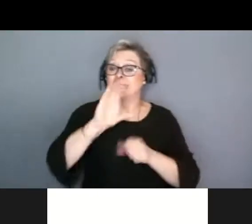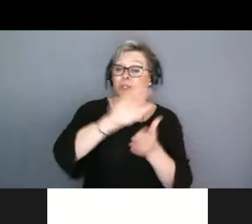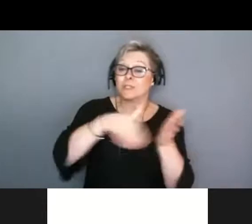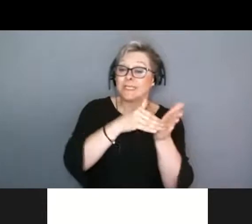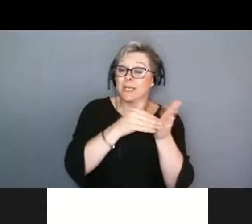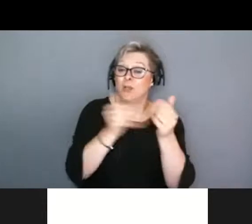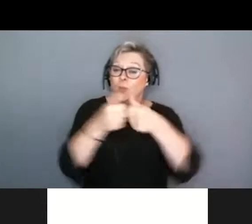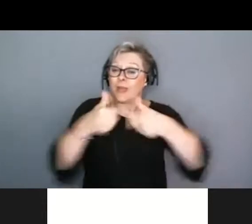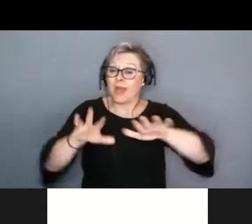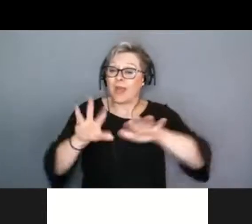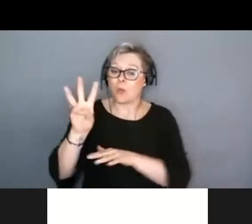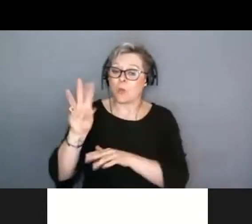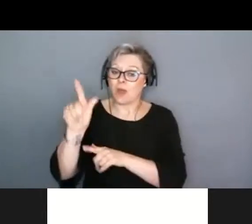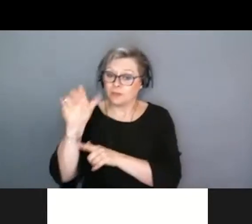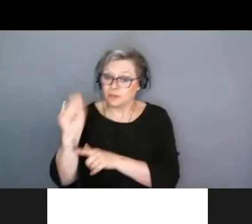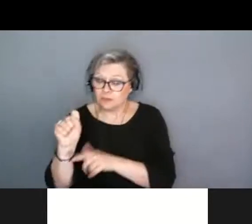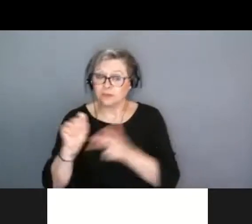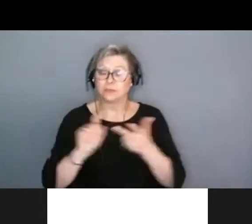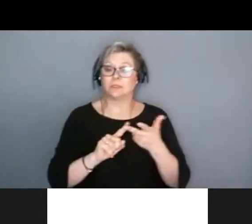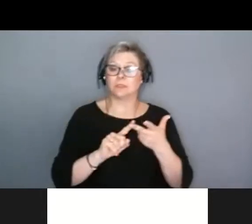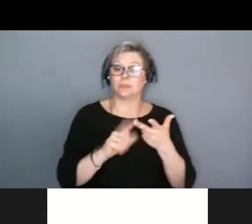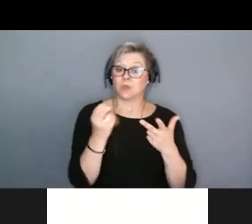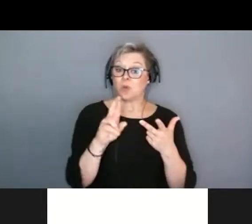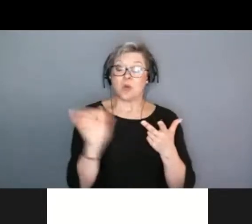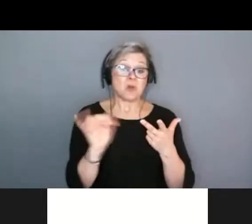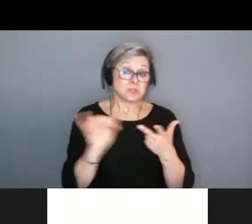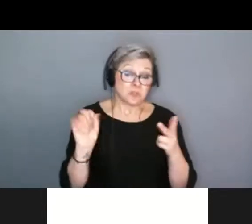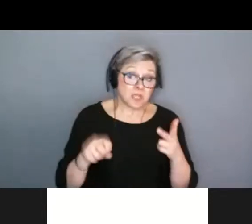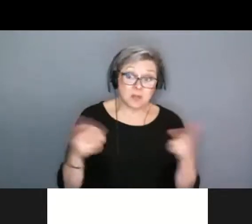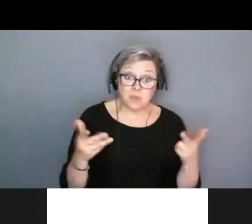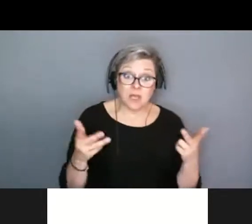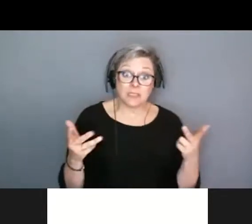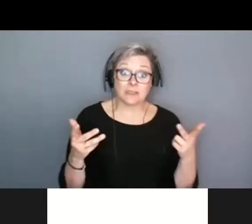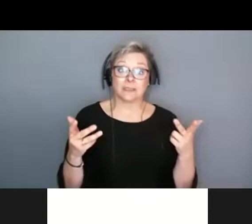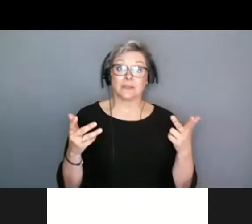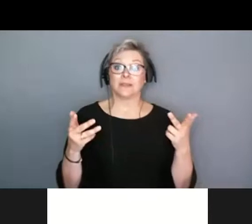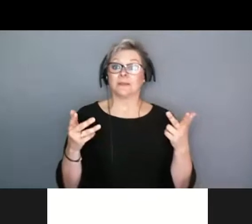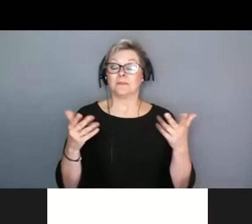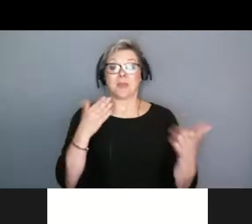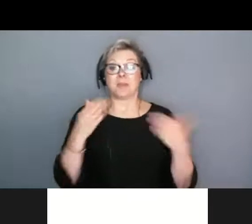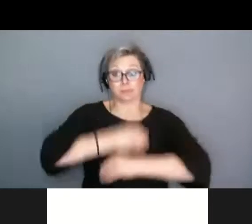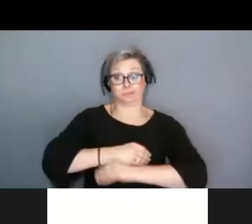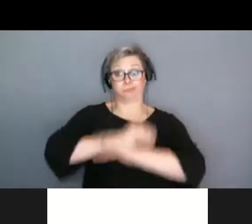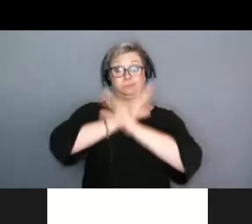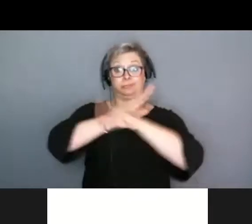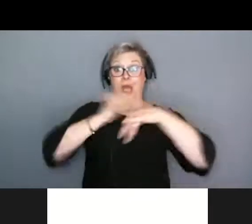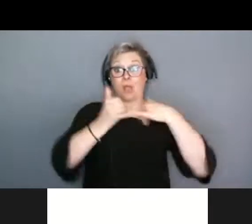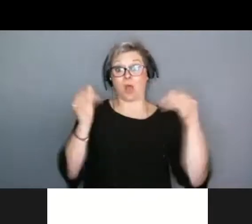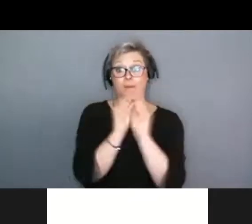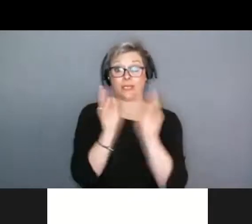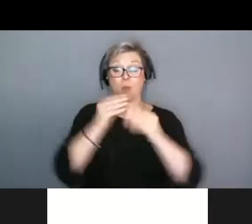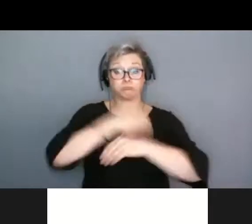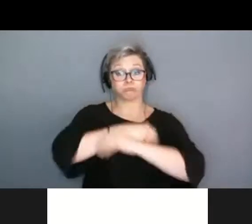Walls group, but it can also be through a group that is meeting online, where they